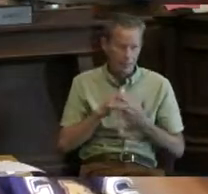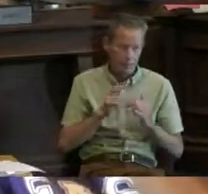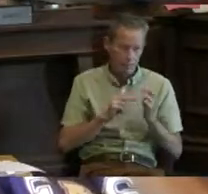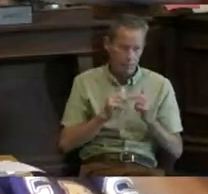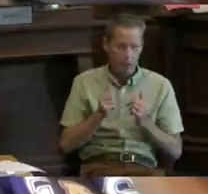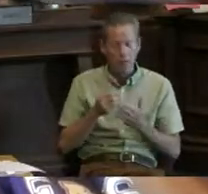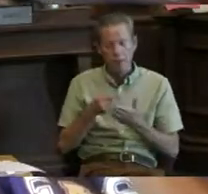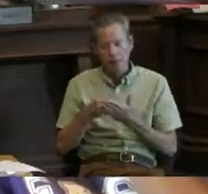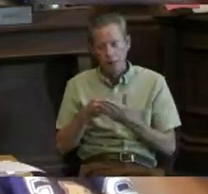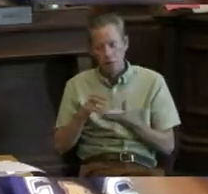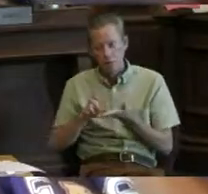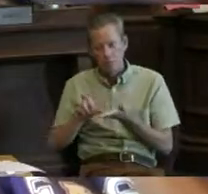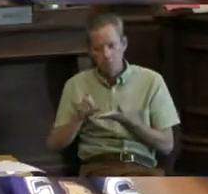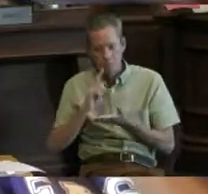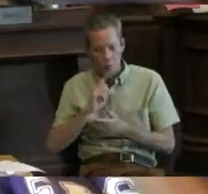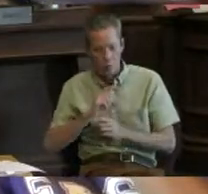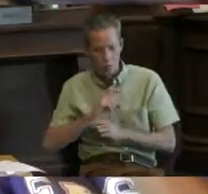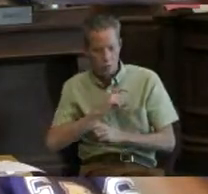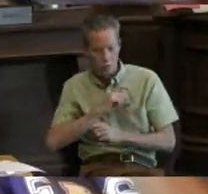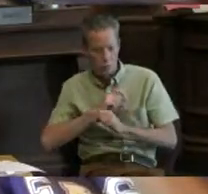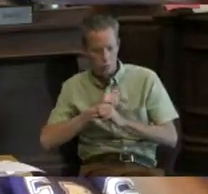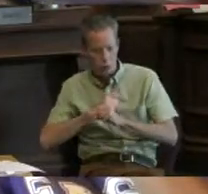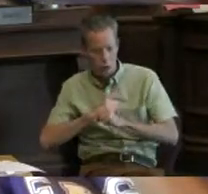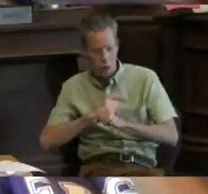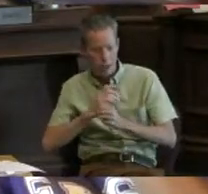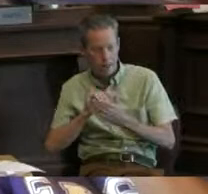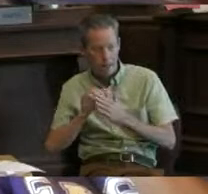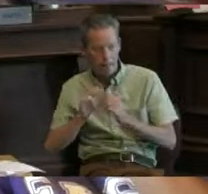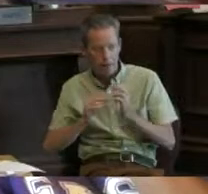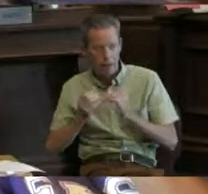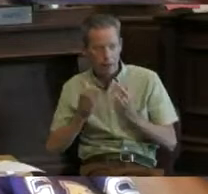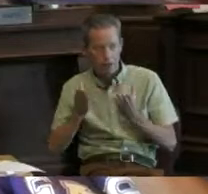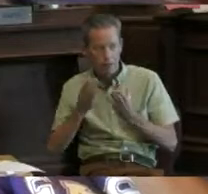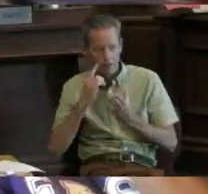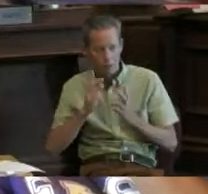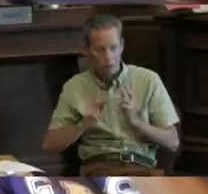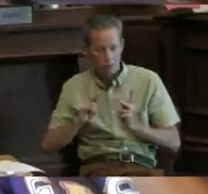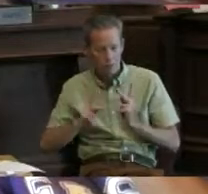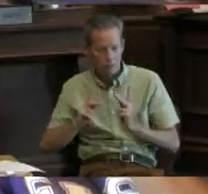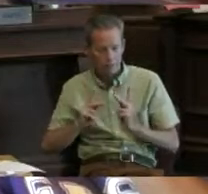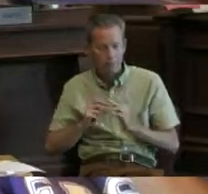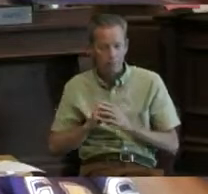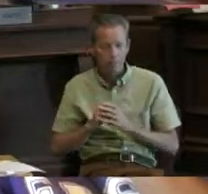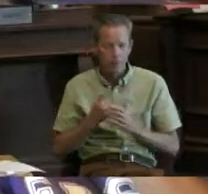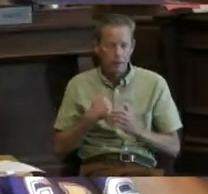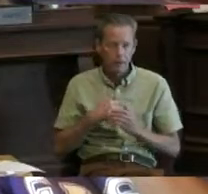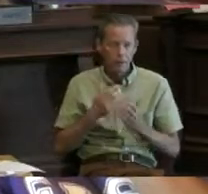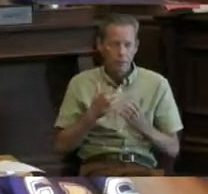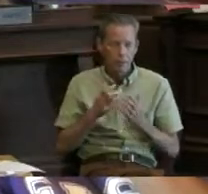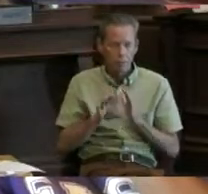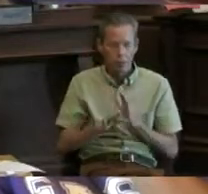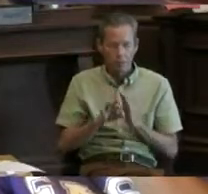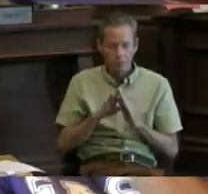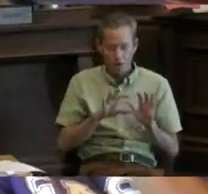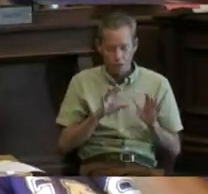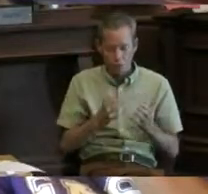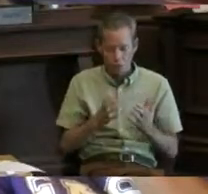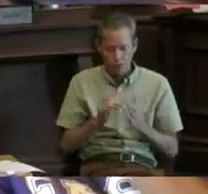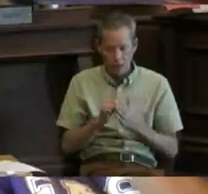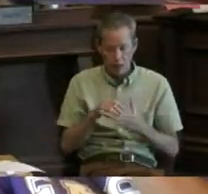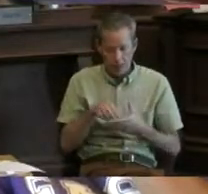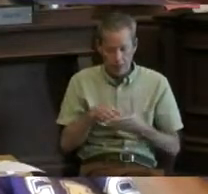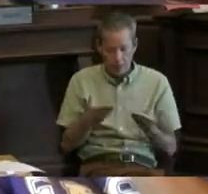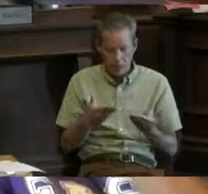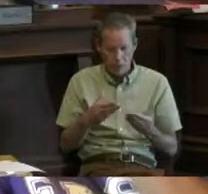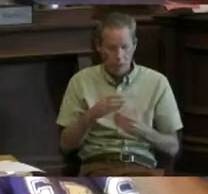goes towards security for the building and services for those individuals. And so We wanted to find groups who are in the